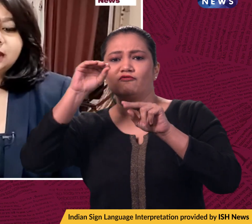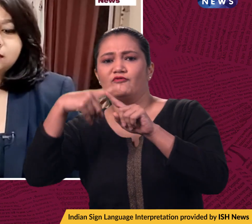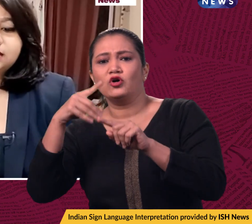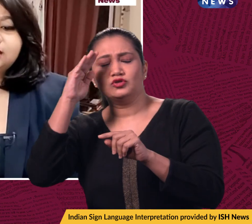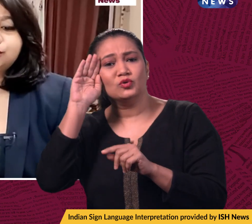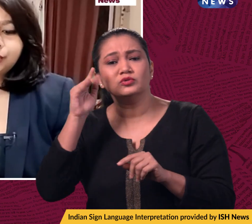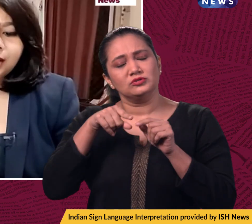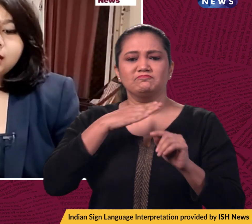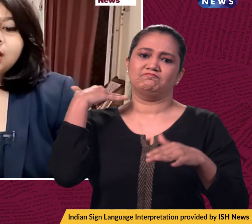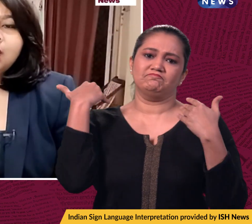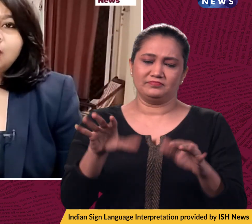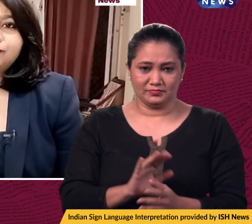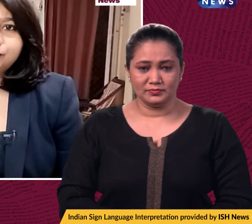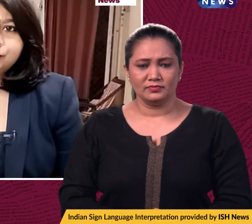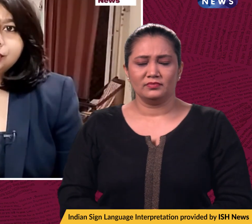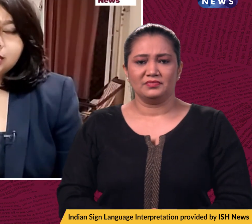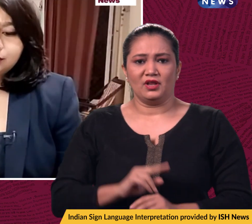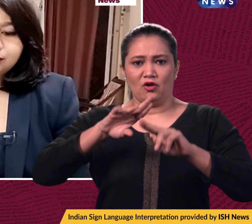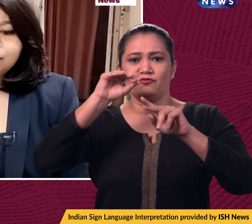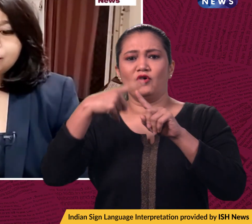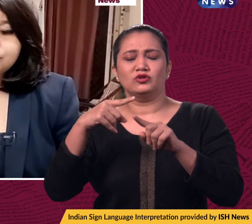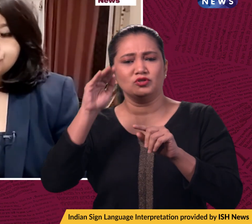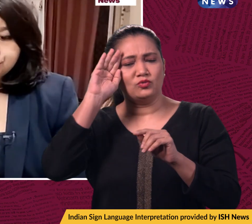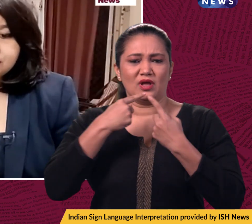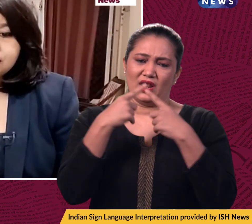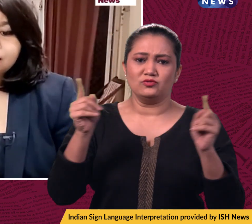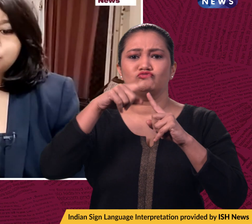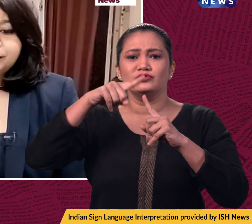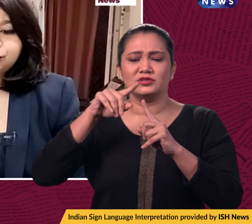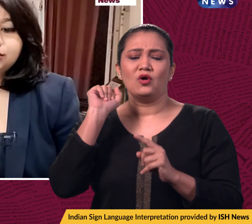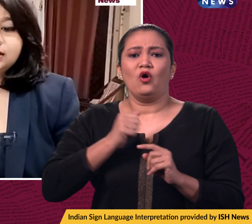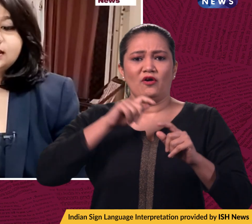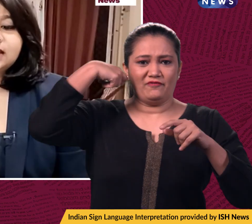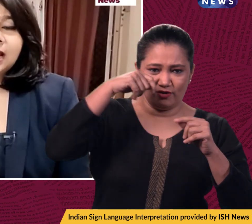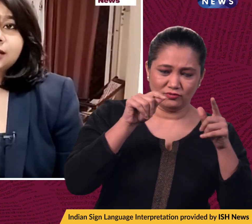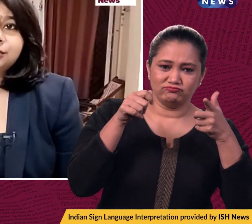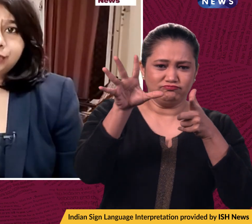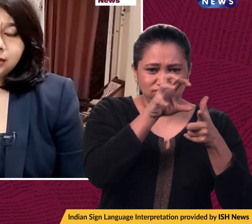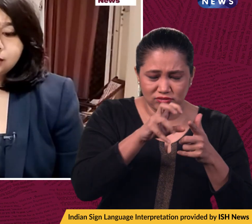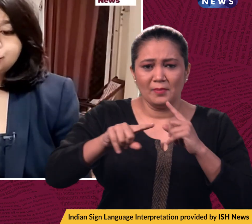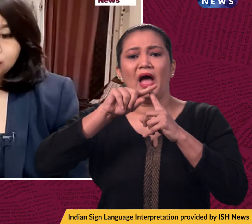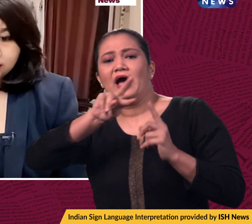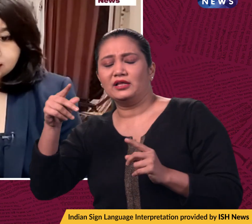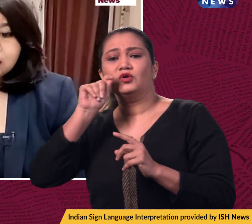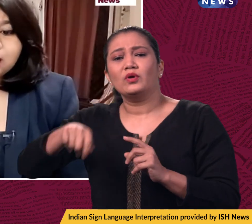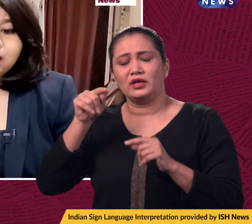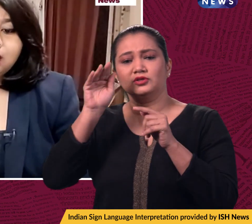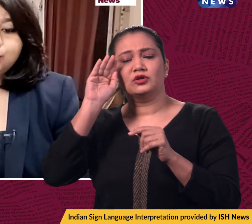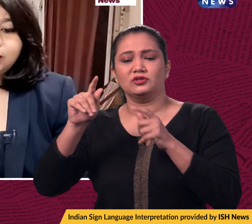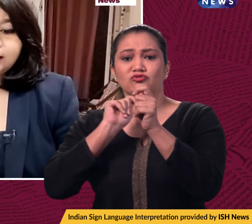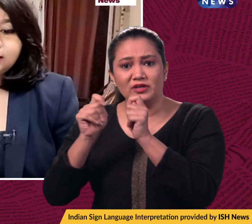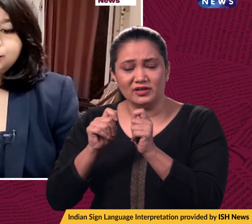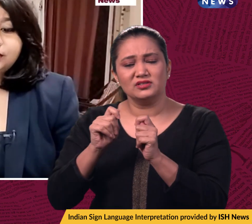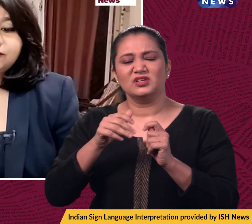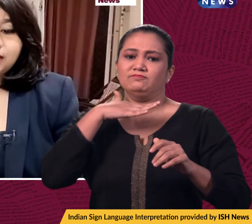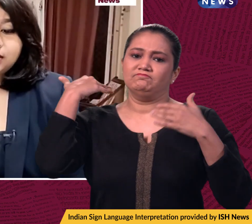have been killed in Ukraine. Fox News announces on Tuesday that its video journalist and a Ukrainian journalist